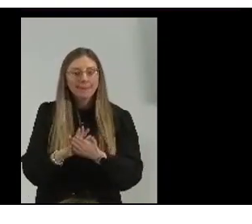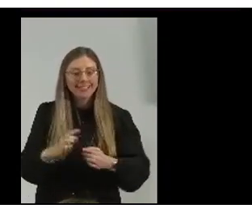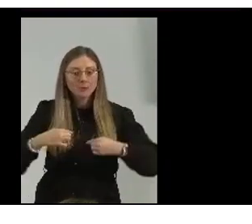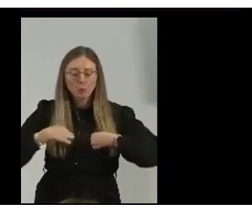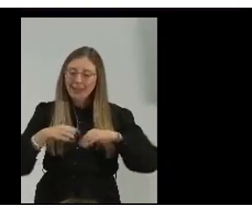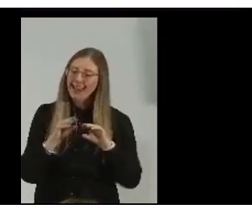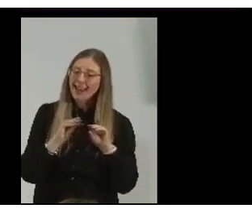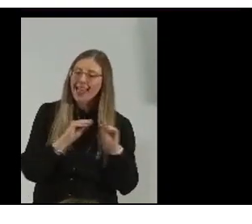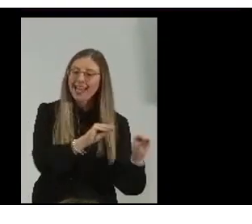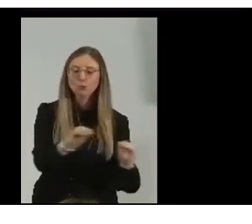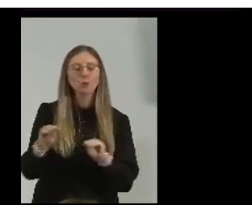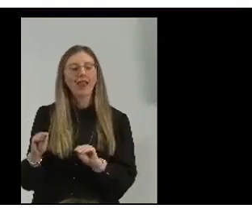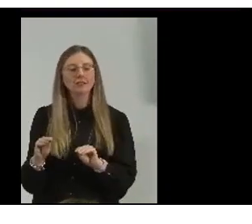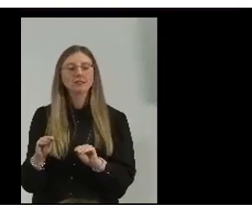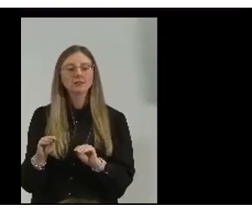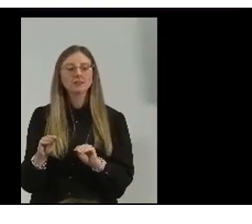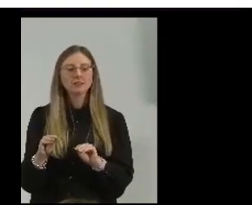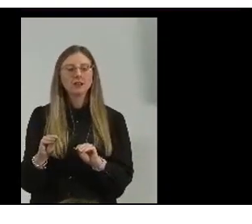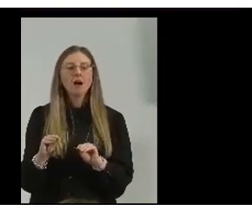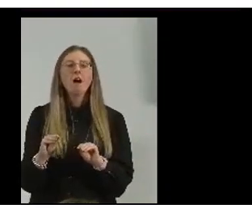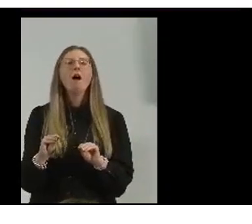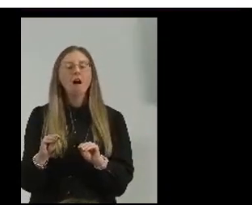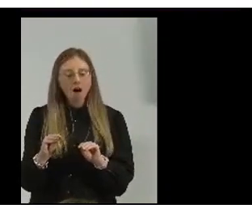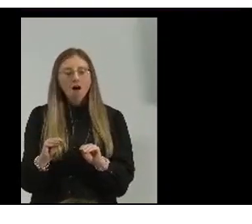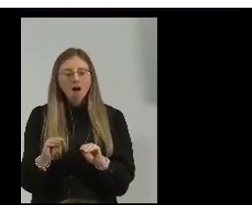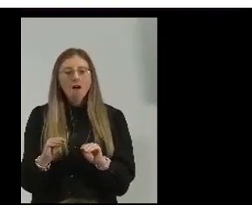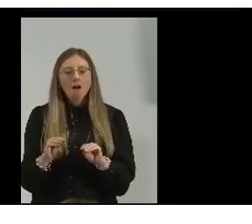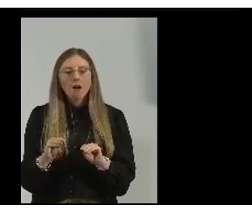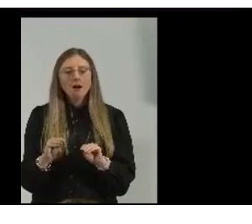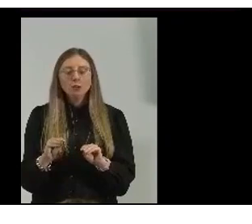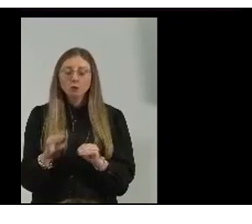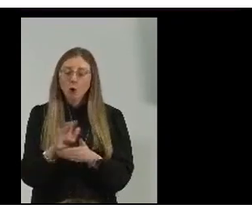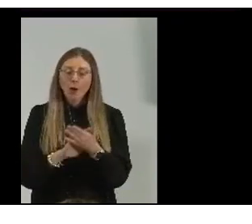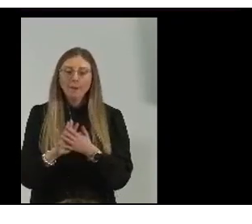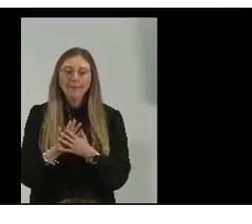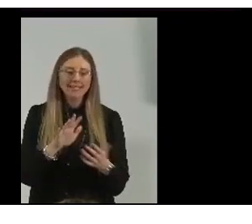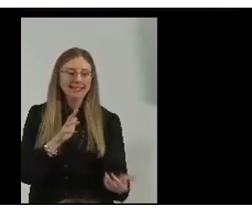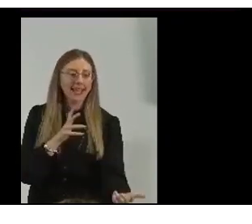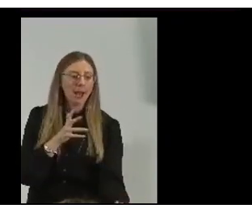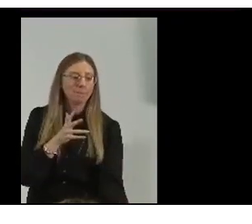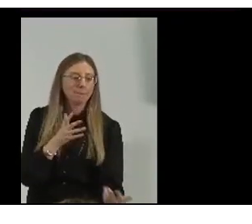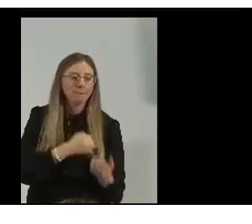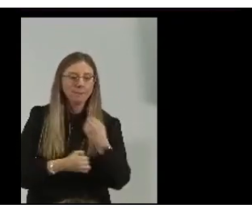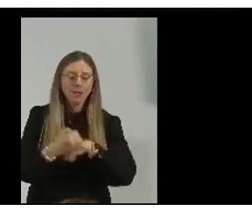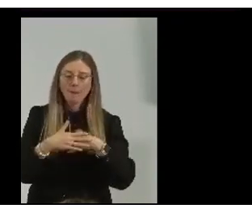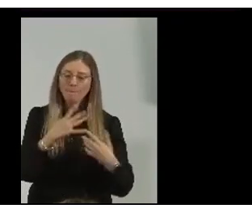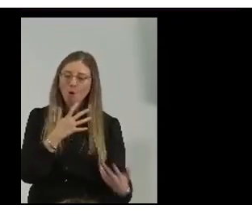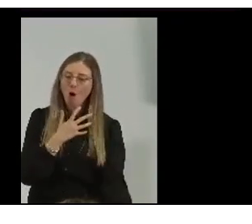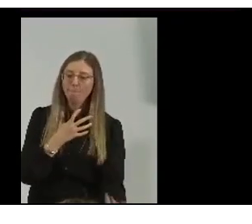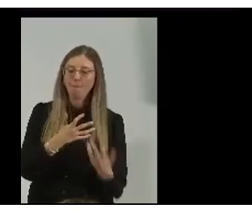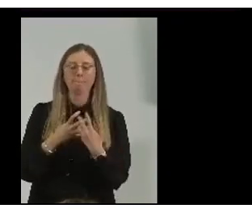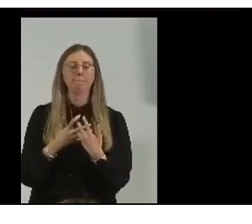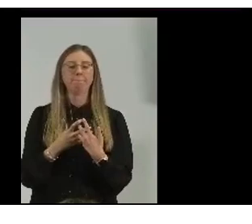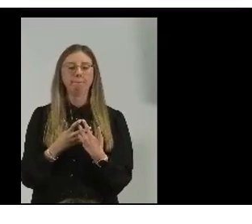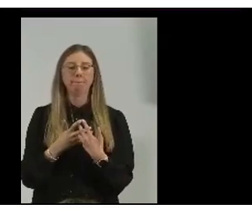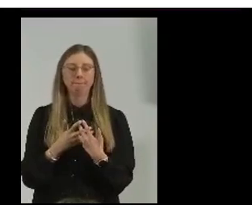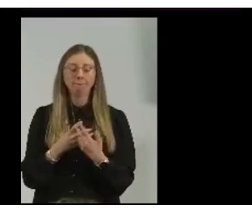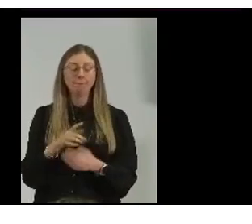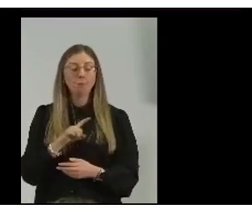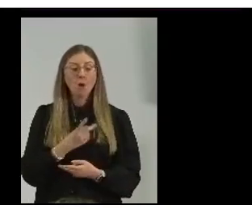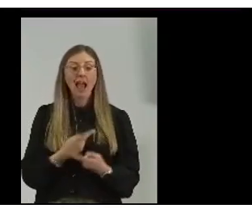to educate them and push them to at least bring them closer to where we want them to be. Because